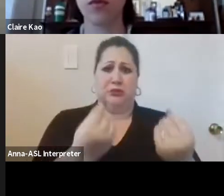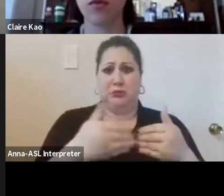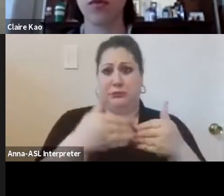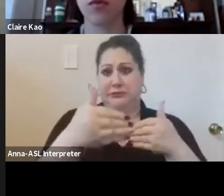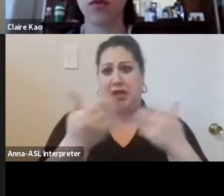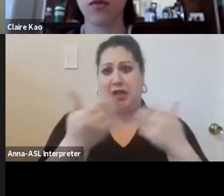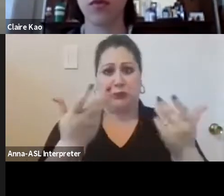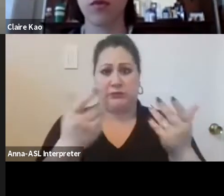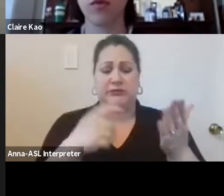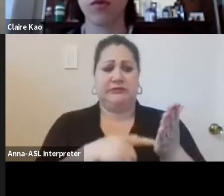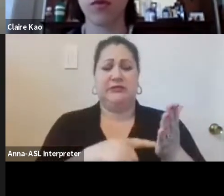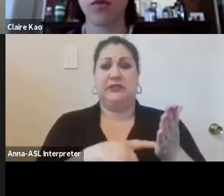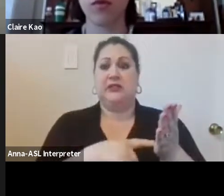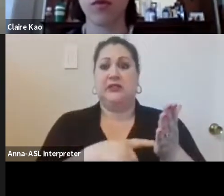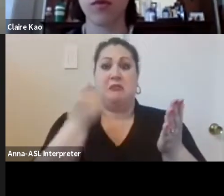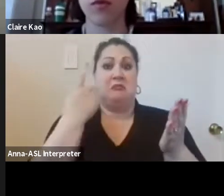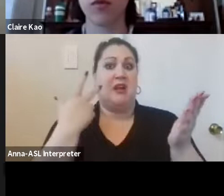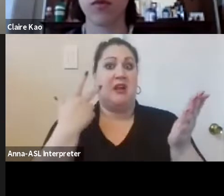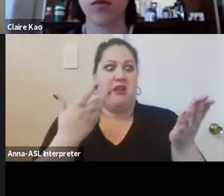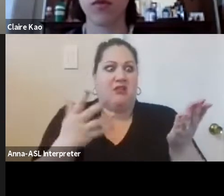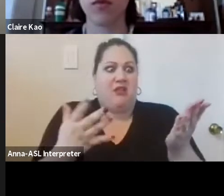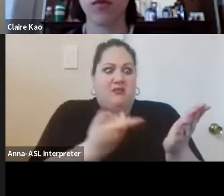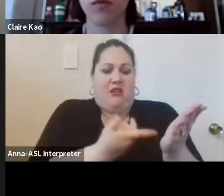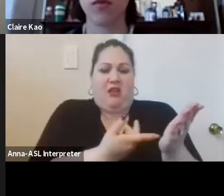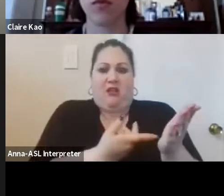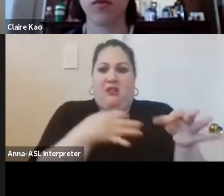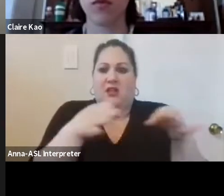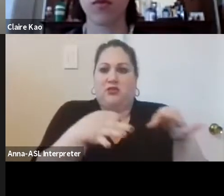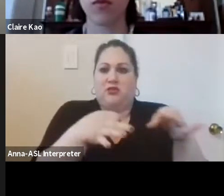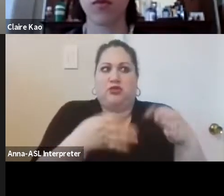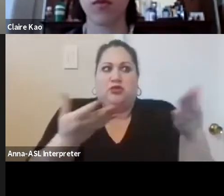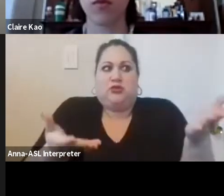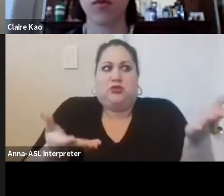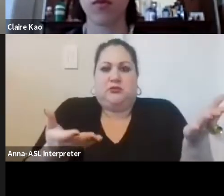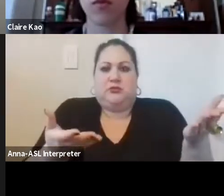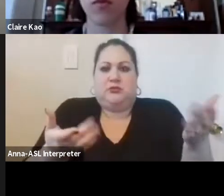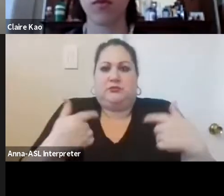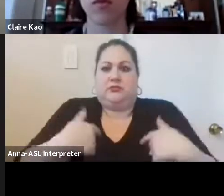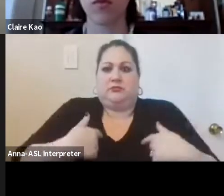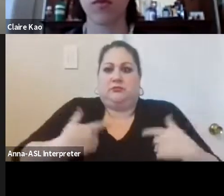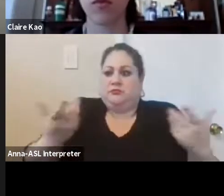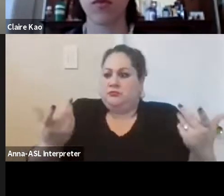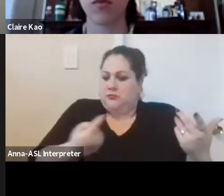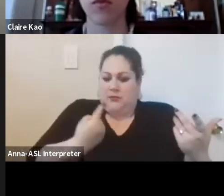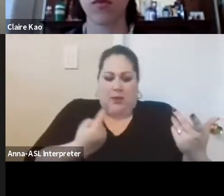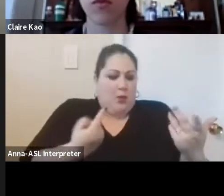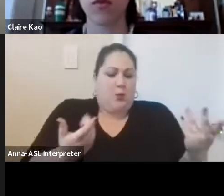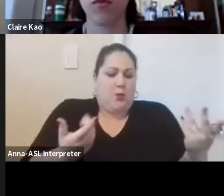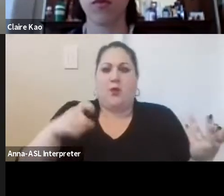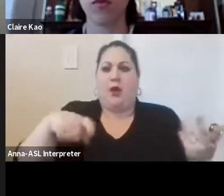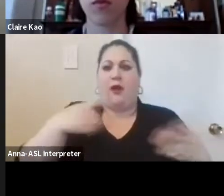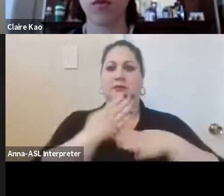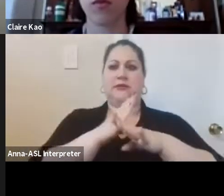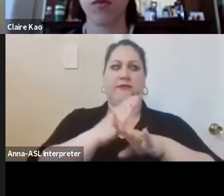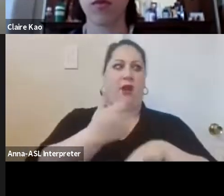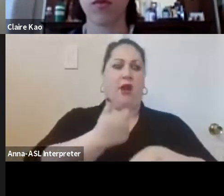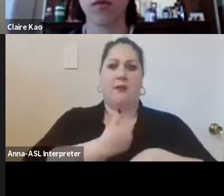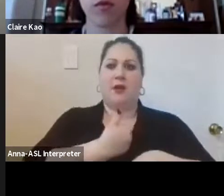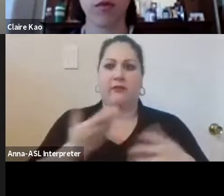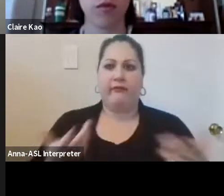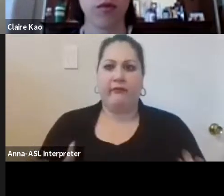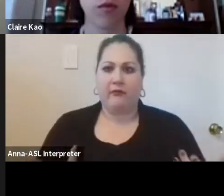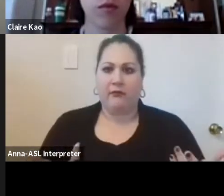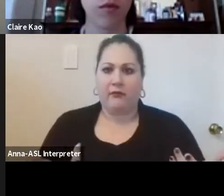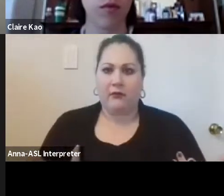that, I was on my own, and I was left to defend myself. Thank you